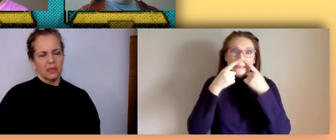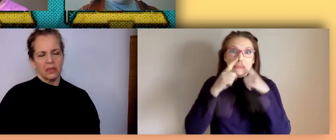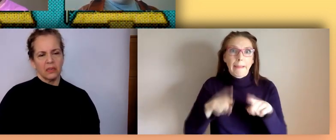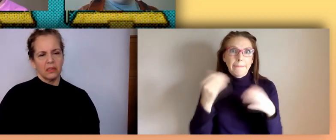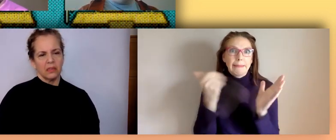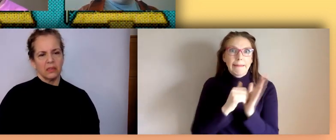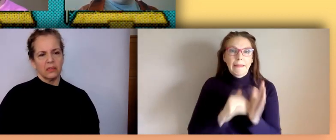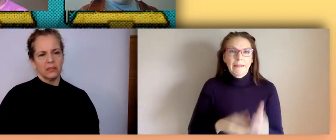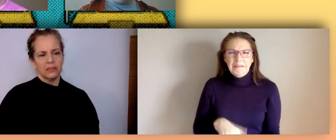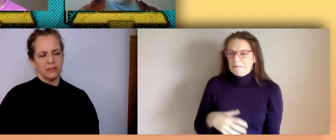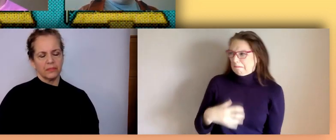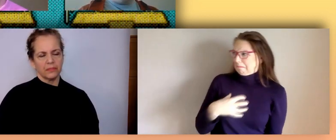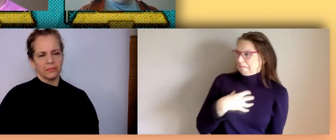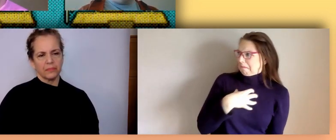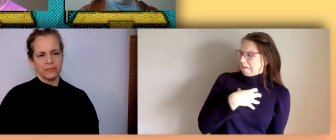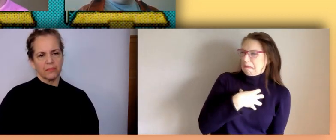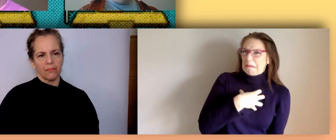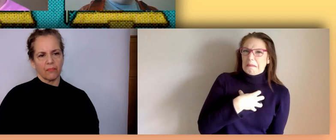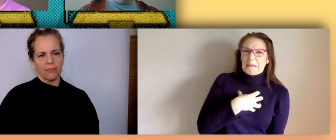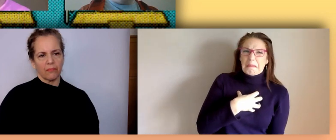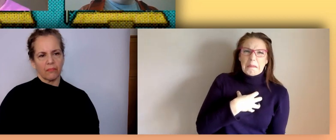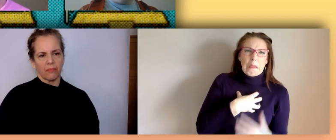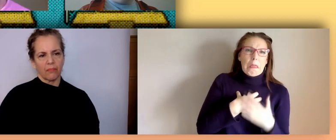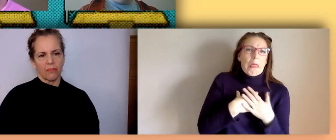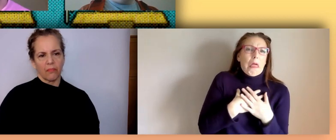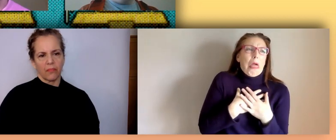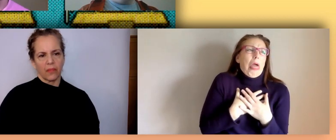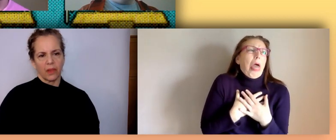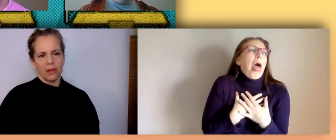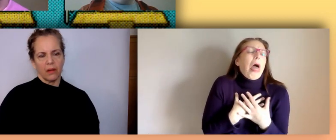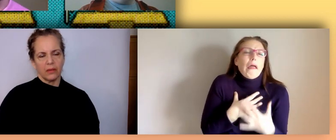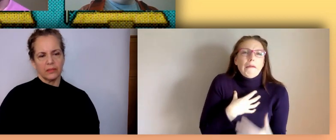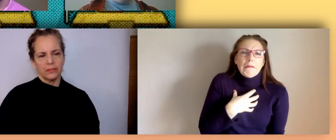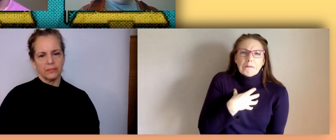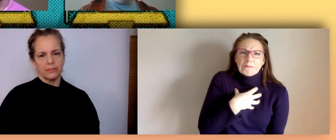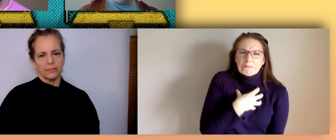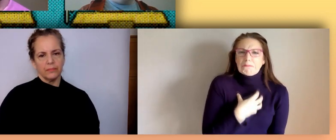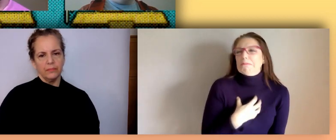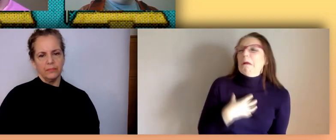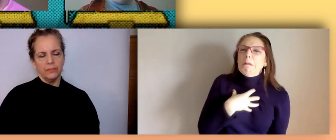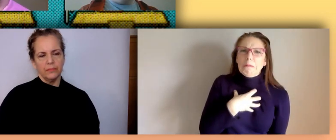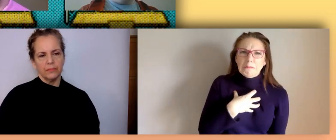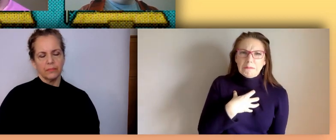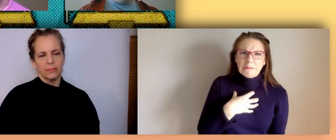Ugh! That is like totally gross.